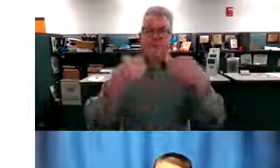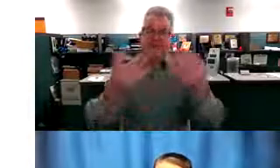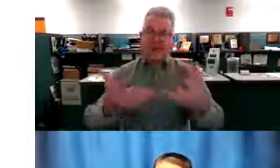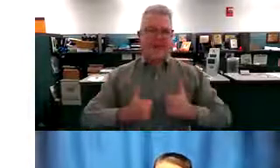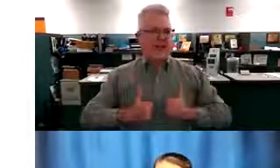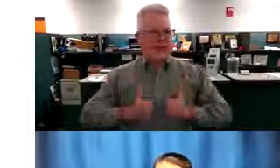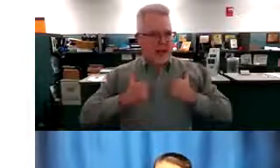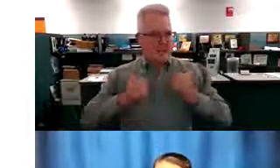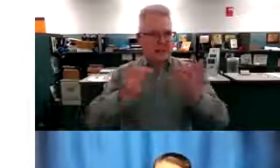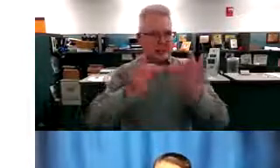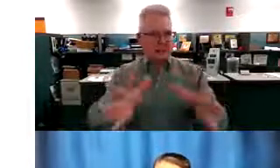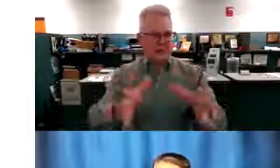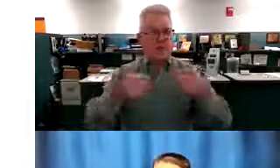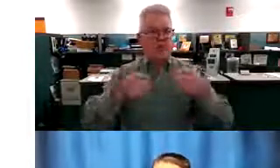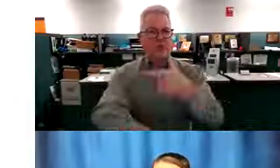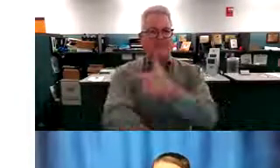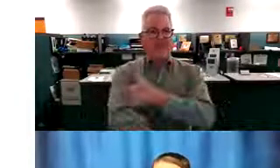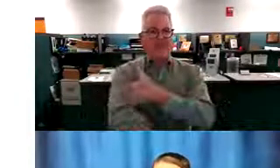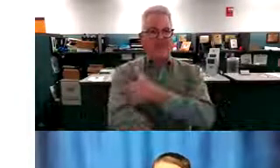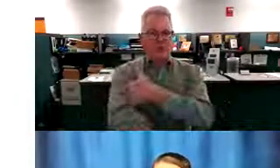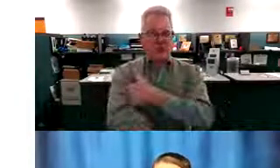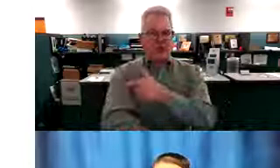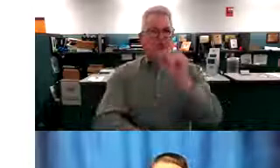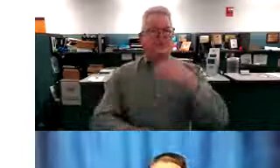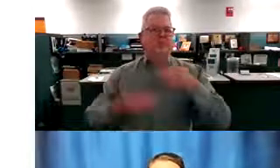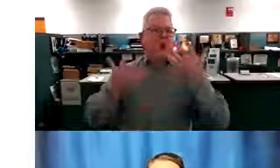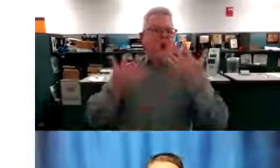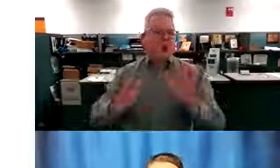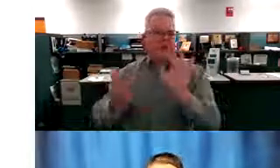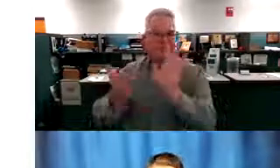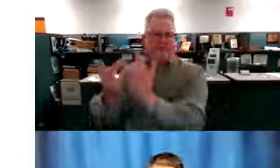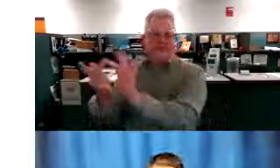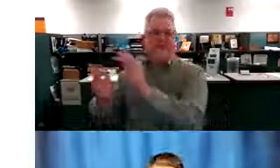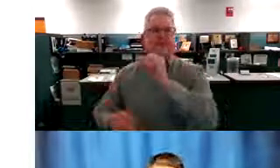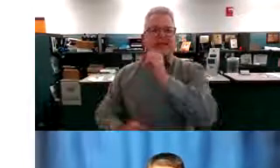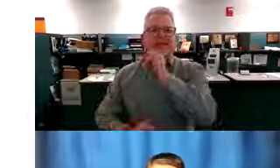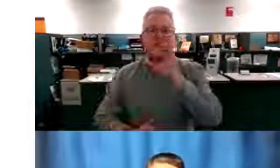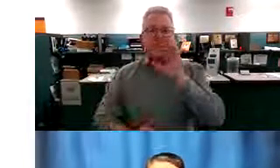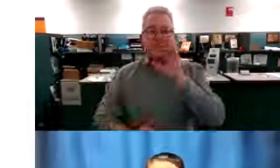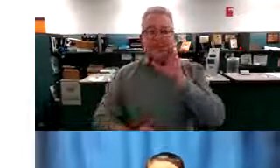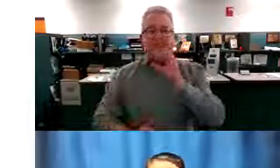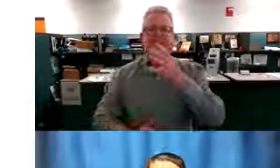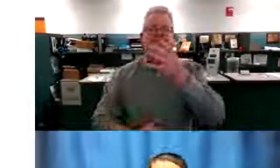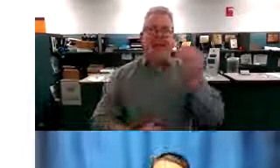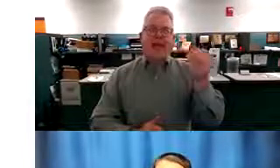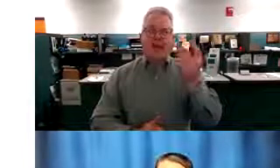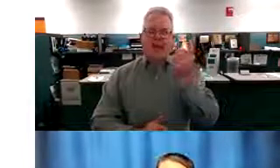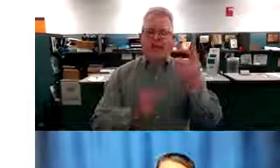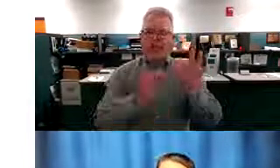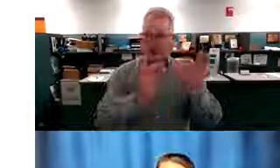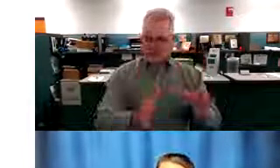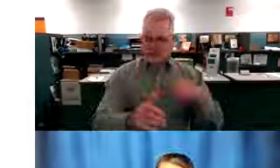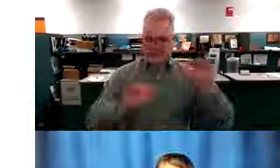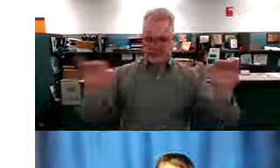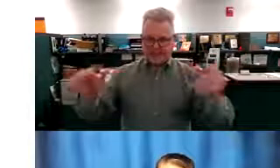I want the Rhode Island, the commission, to provide live interpreters for the vaccination process. So specifically